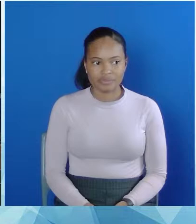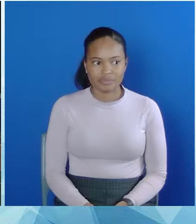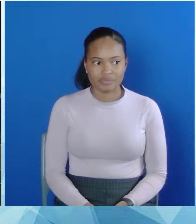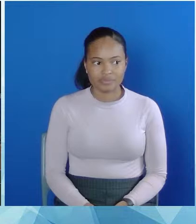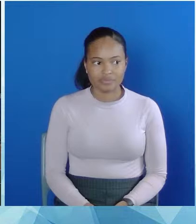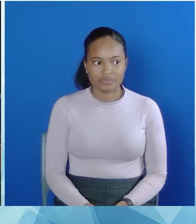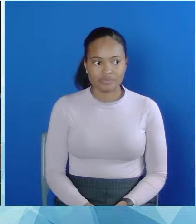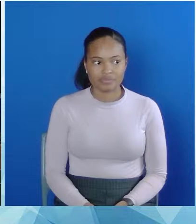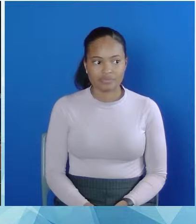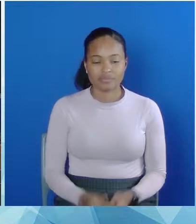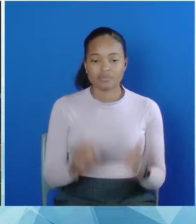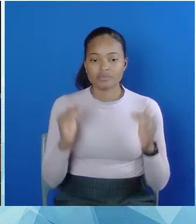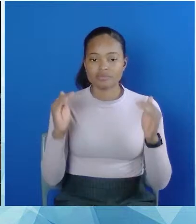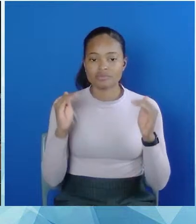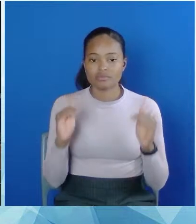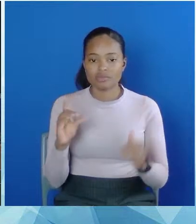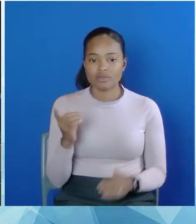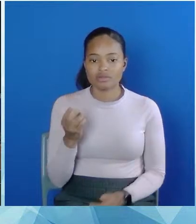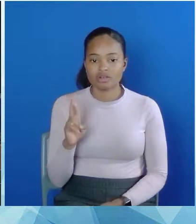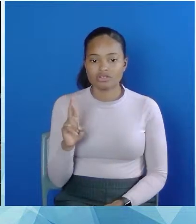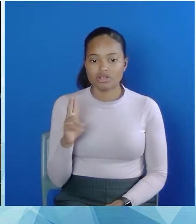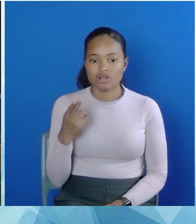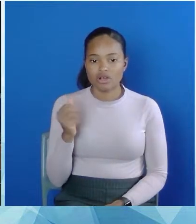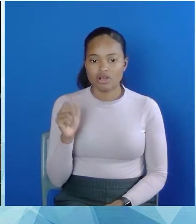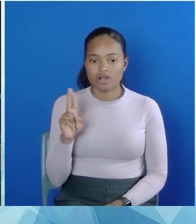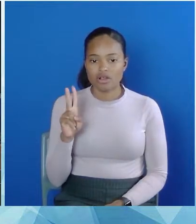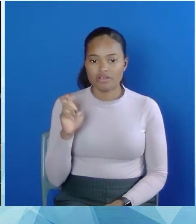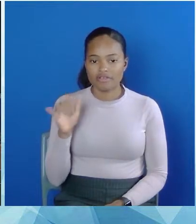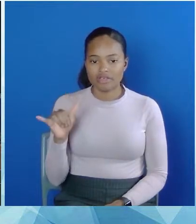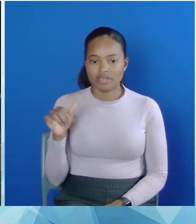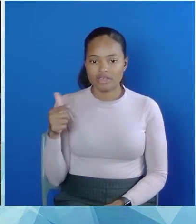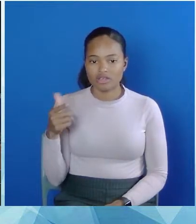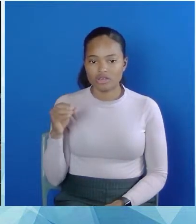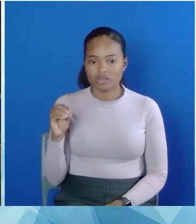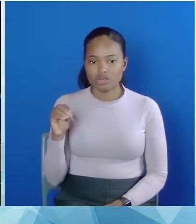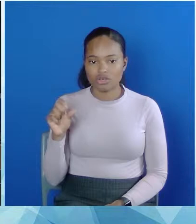Moving on to Dr. Harvey Goodstein.